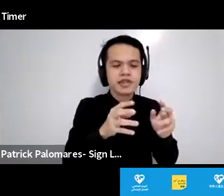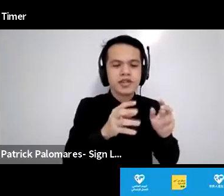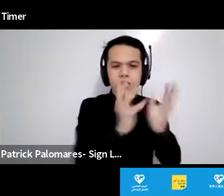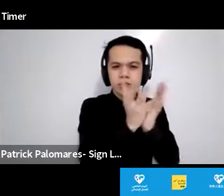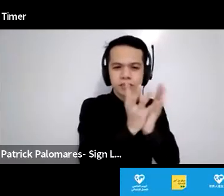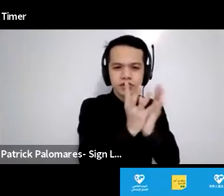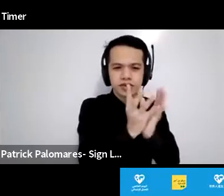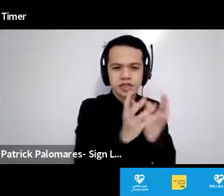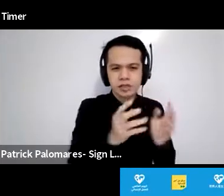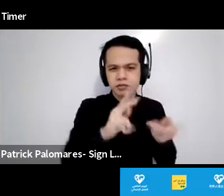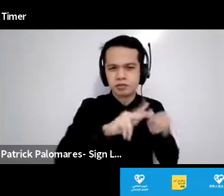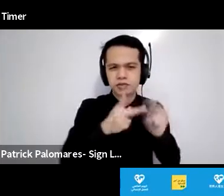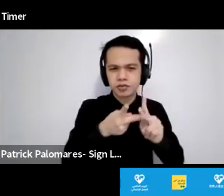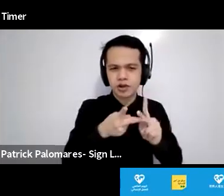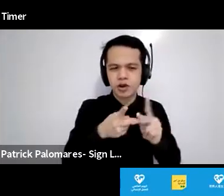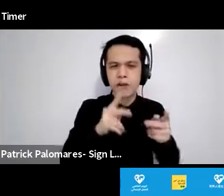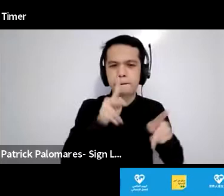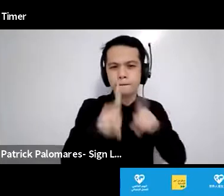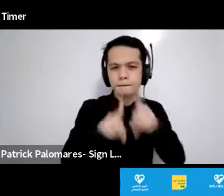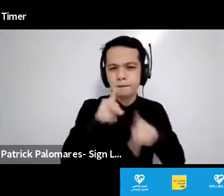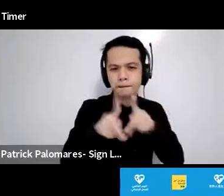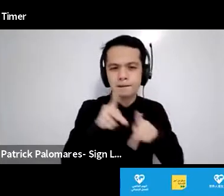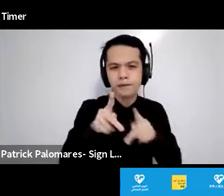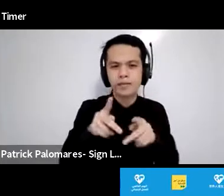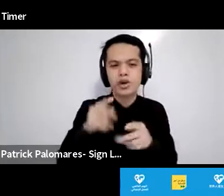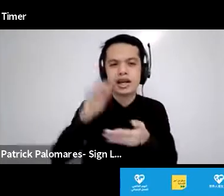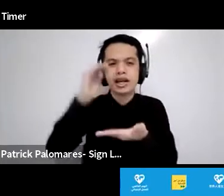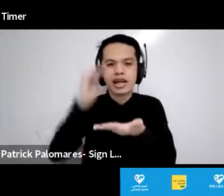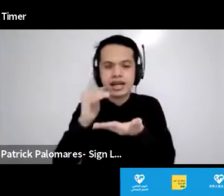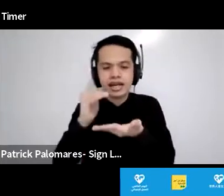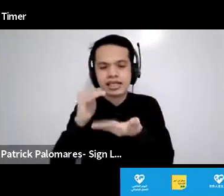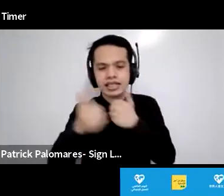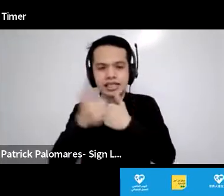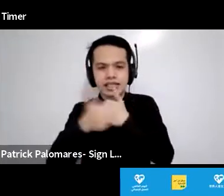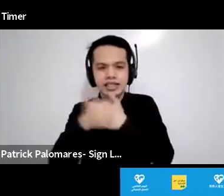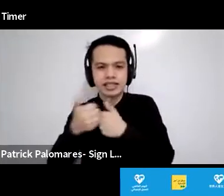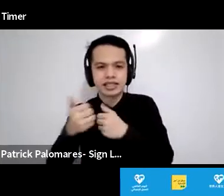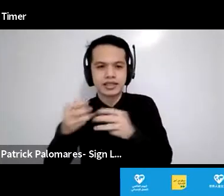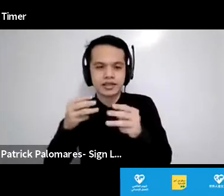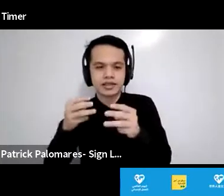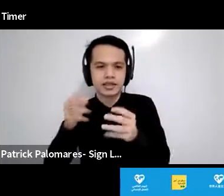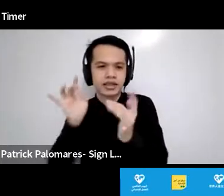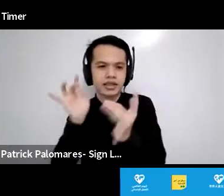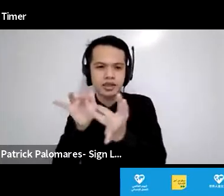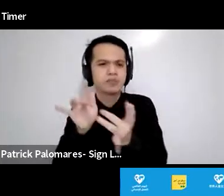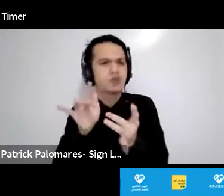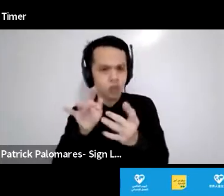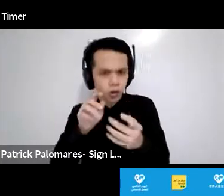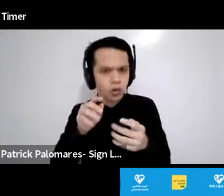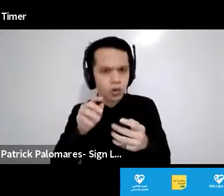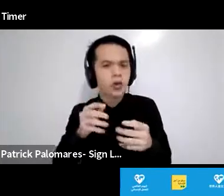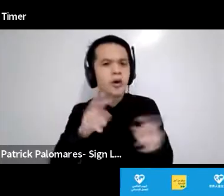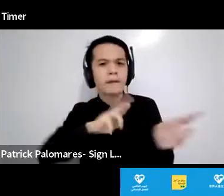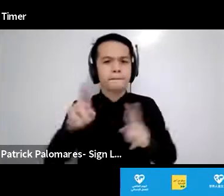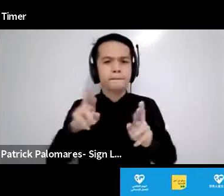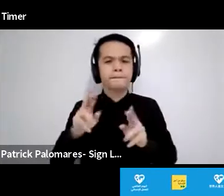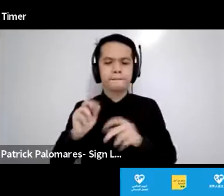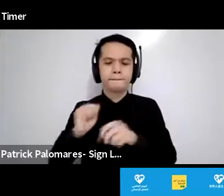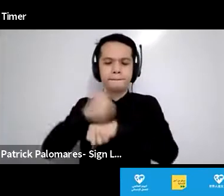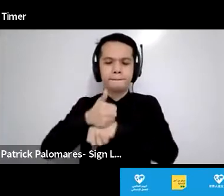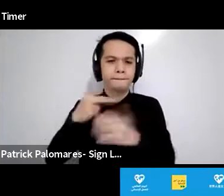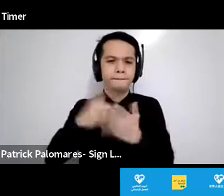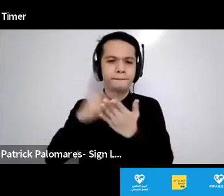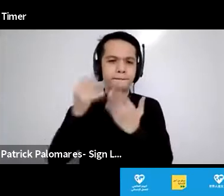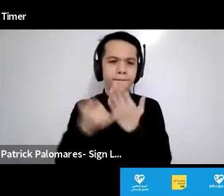with our partner People's Disaster Risk Reduction Network, quickly adapted our anticipatory projects